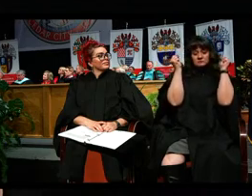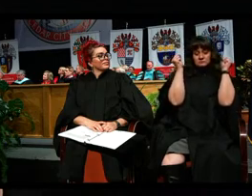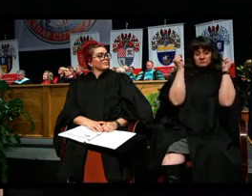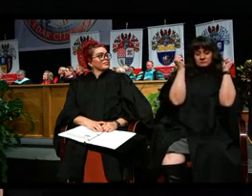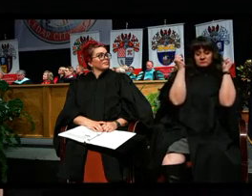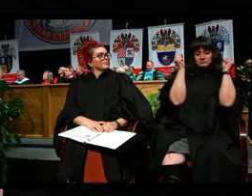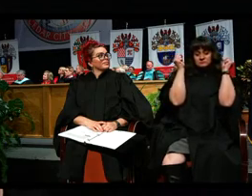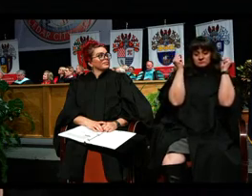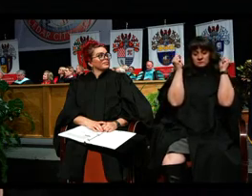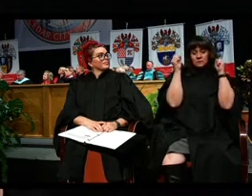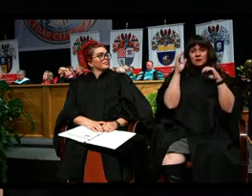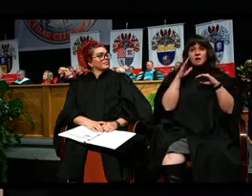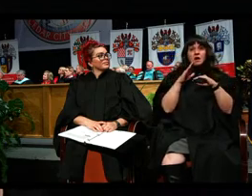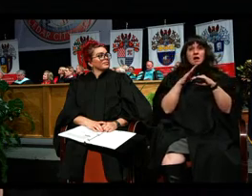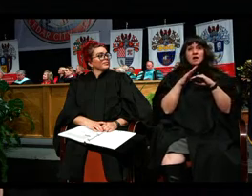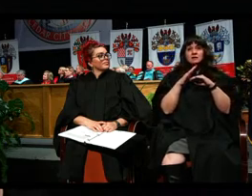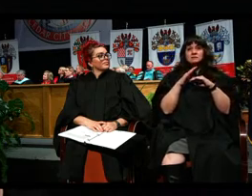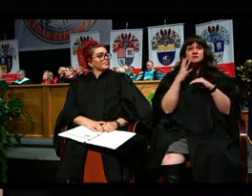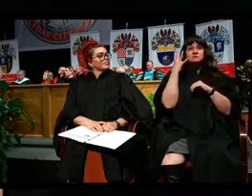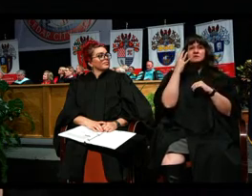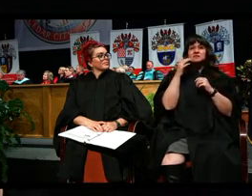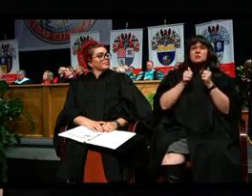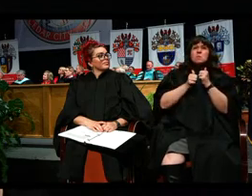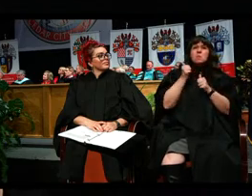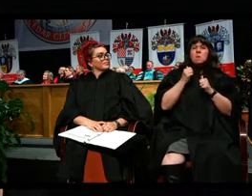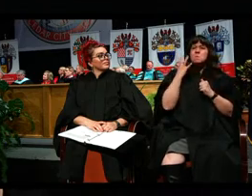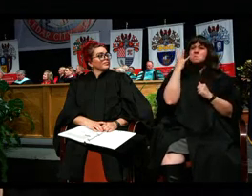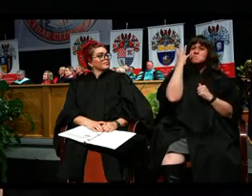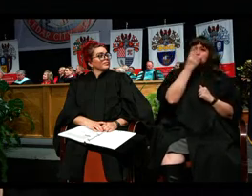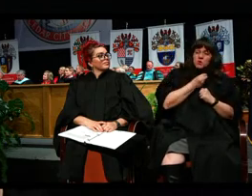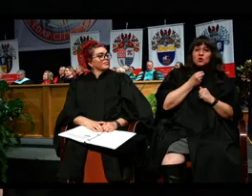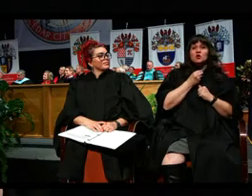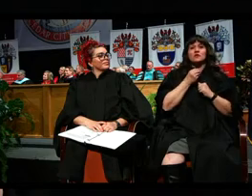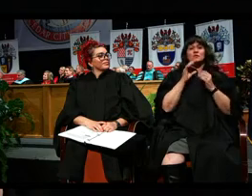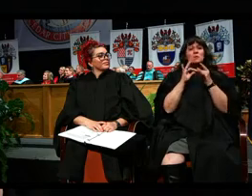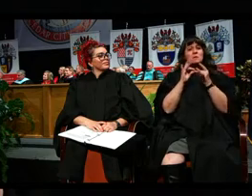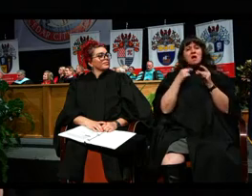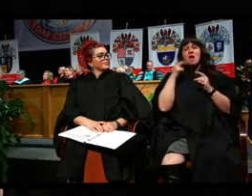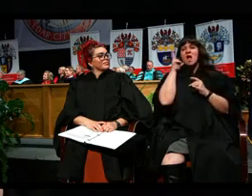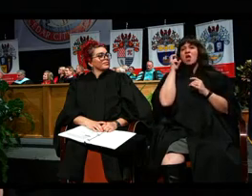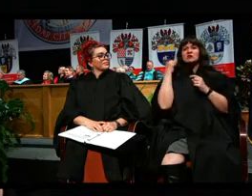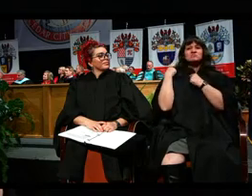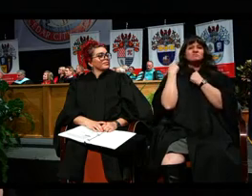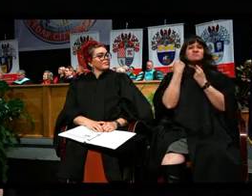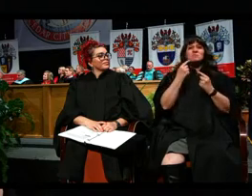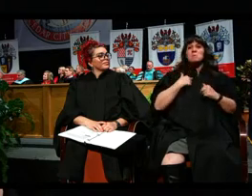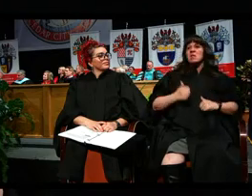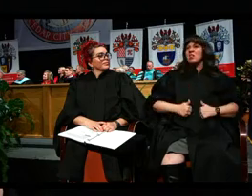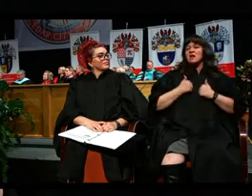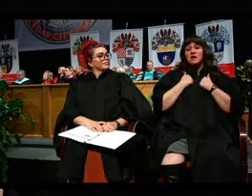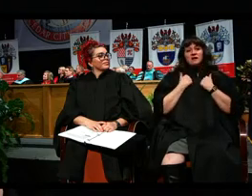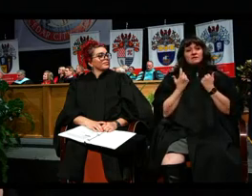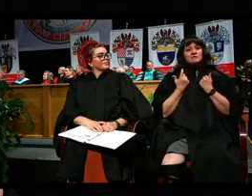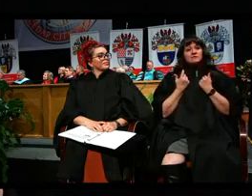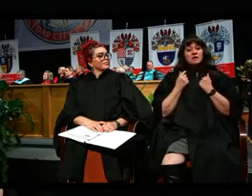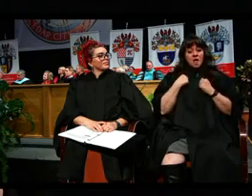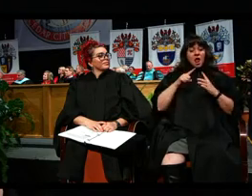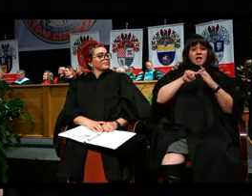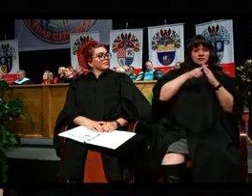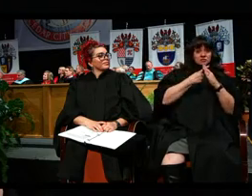One of the most beautiful messages I've heard in my entire life. And I began this poem on that day.